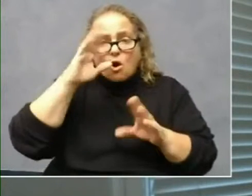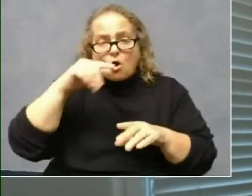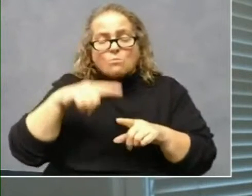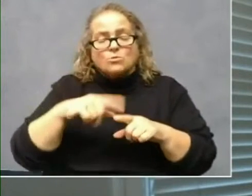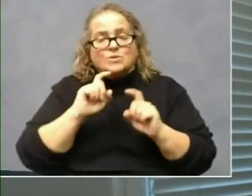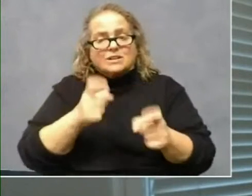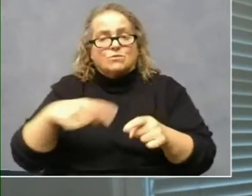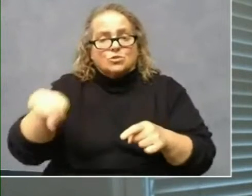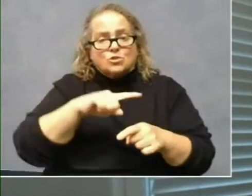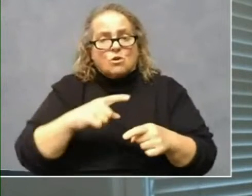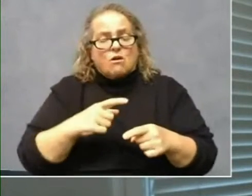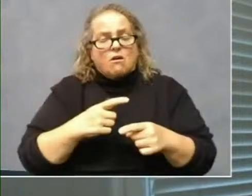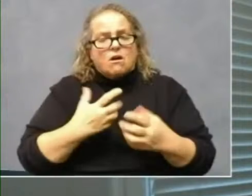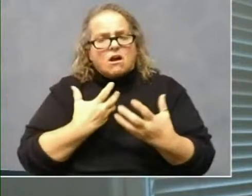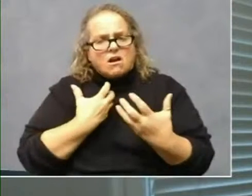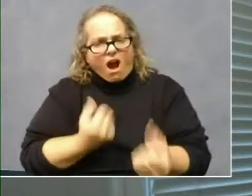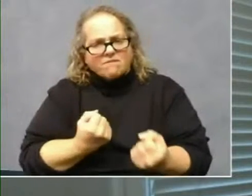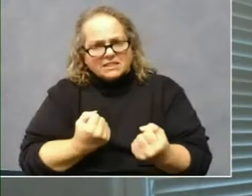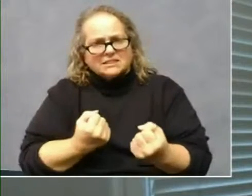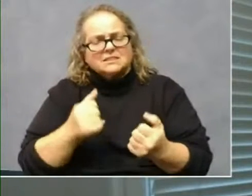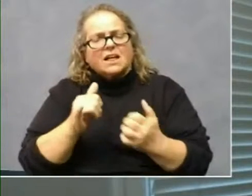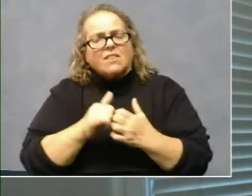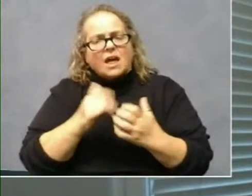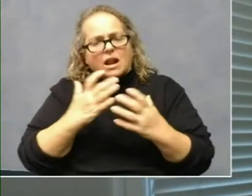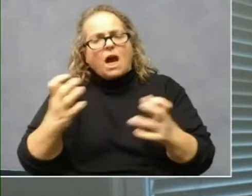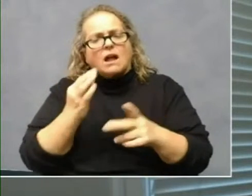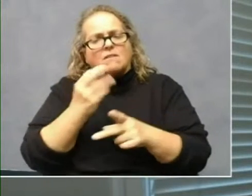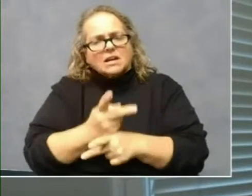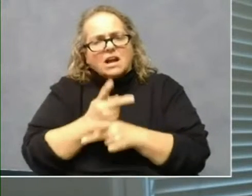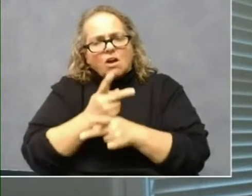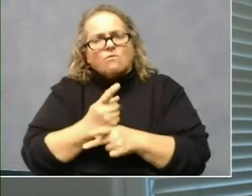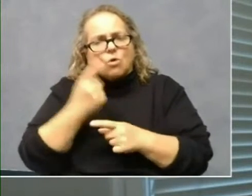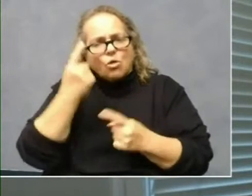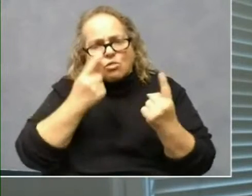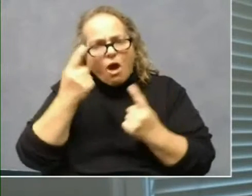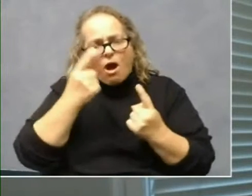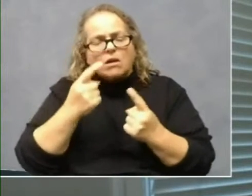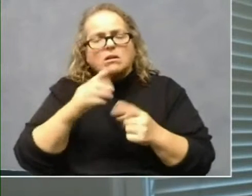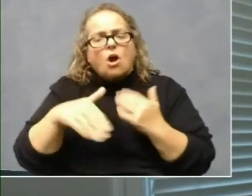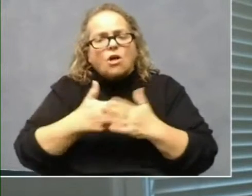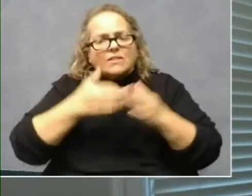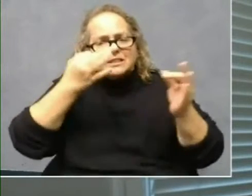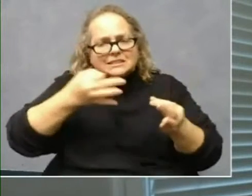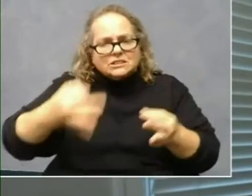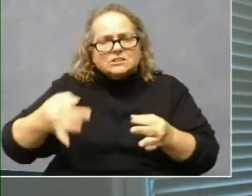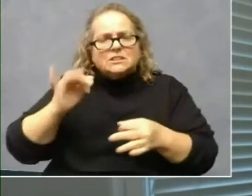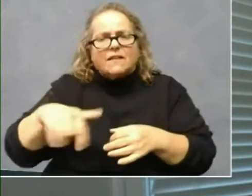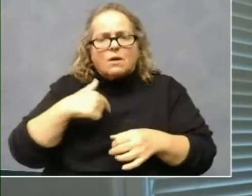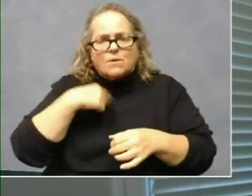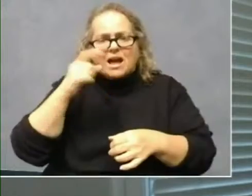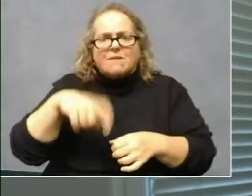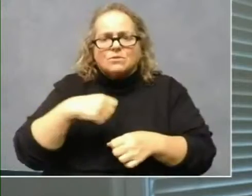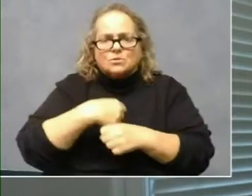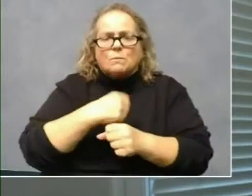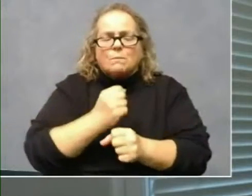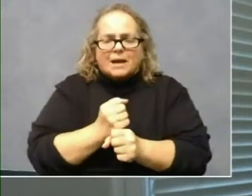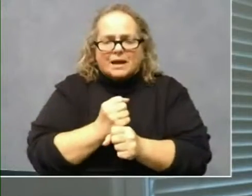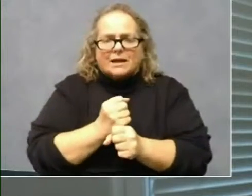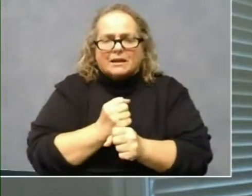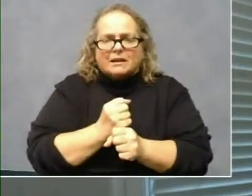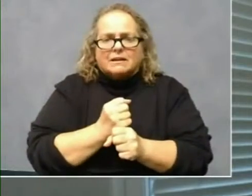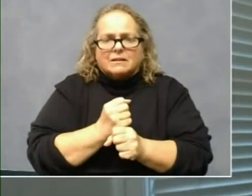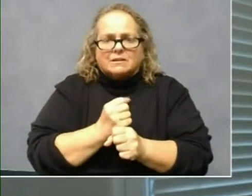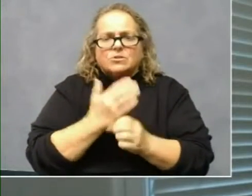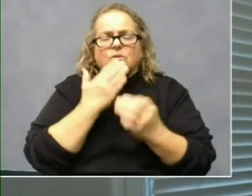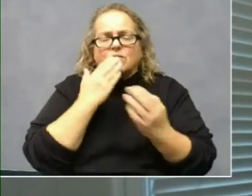careful thought, hard work, and reasoning that goes behind all these decisions that we're having to make and undertake on all of our behalf. Thank you very much.